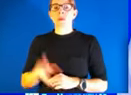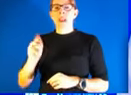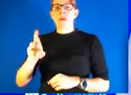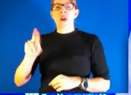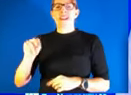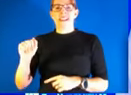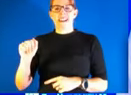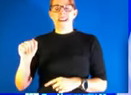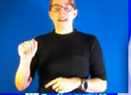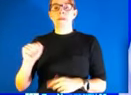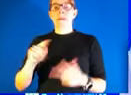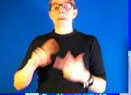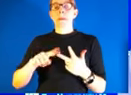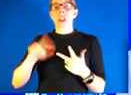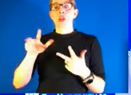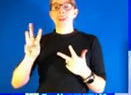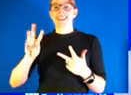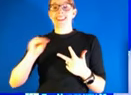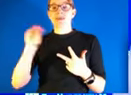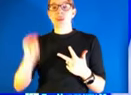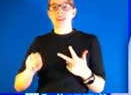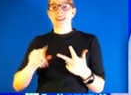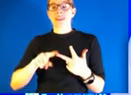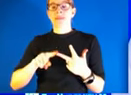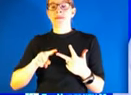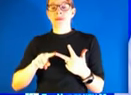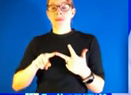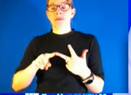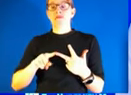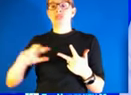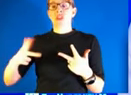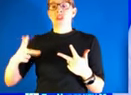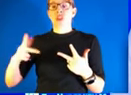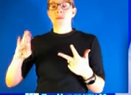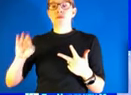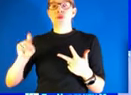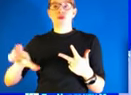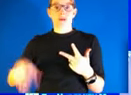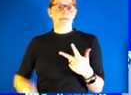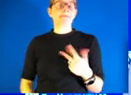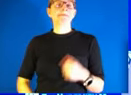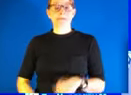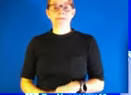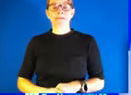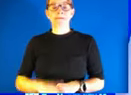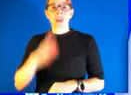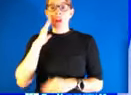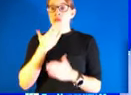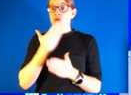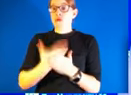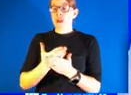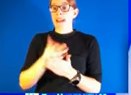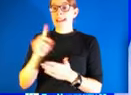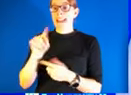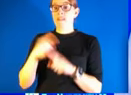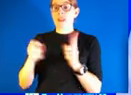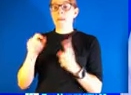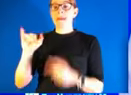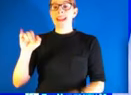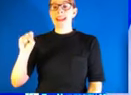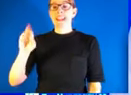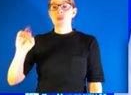and then 36% have had that booster dose. So we know there is good early data out of Israel showing that those